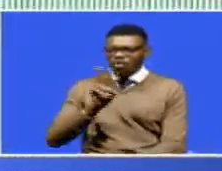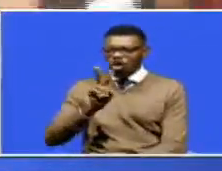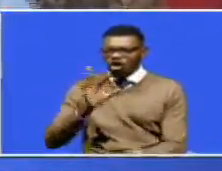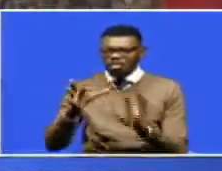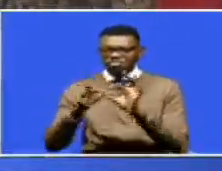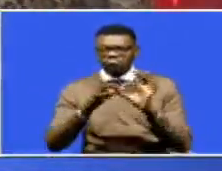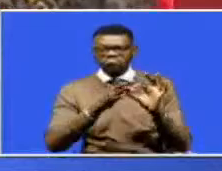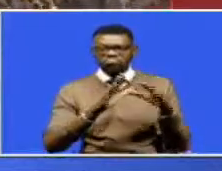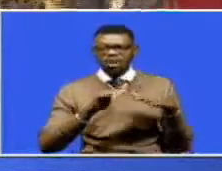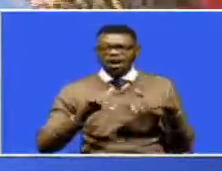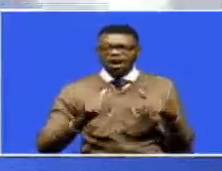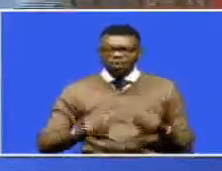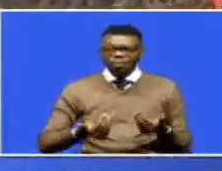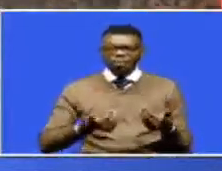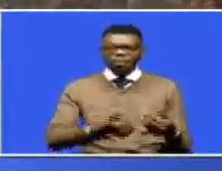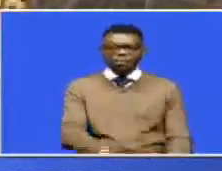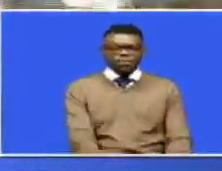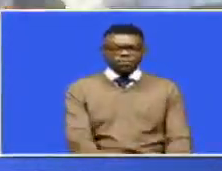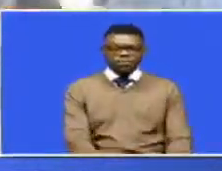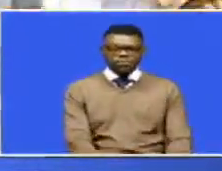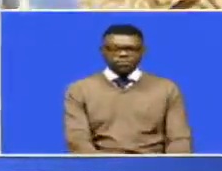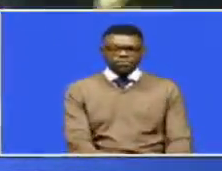Odinga.